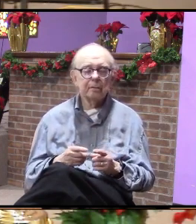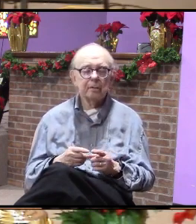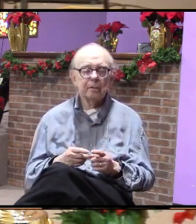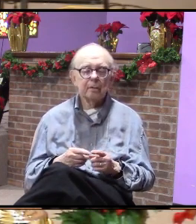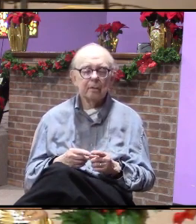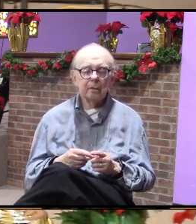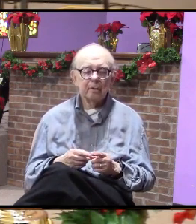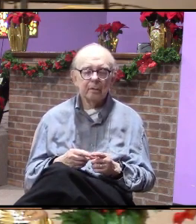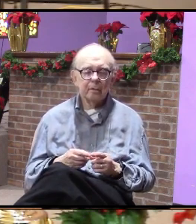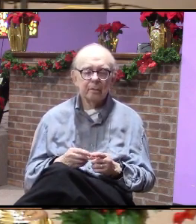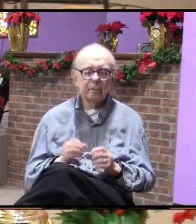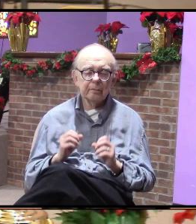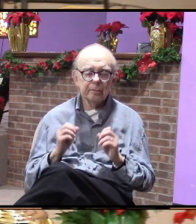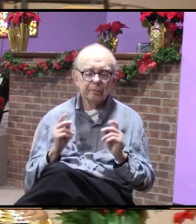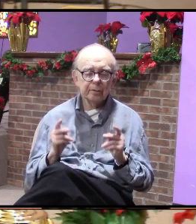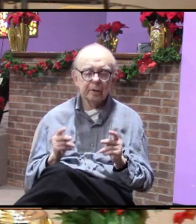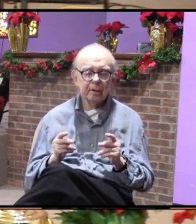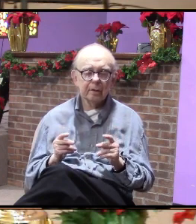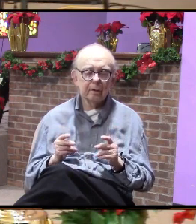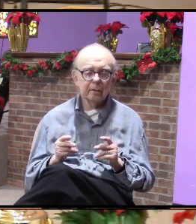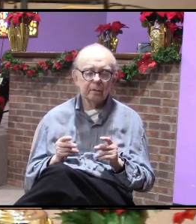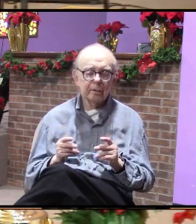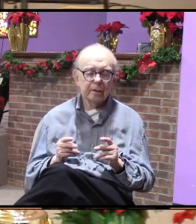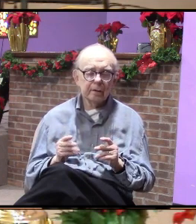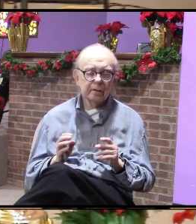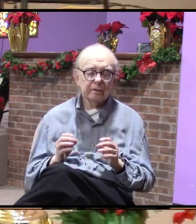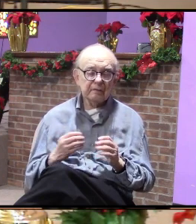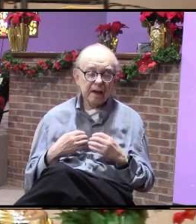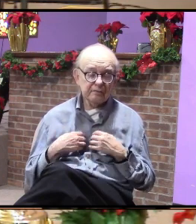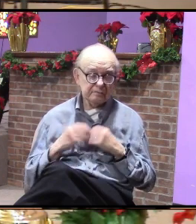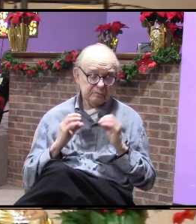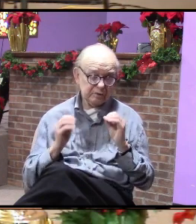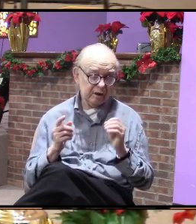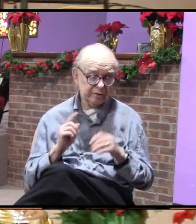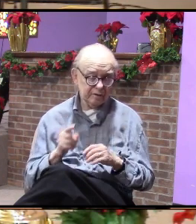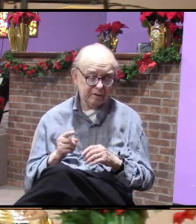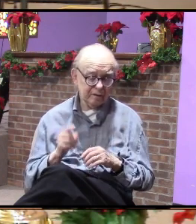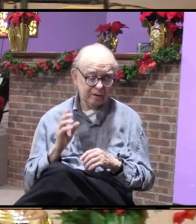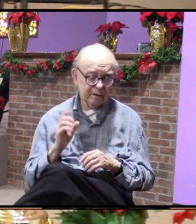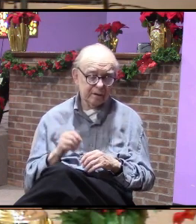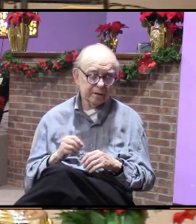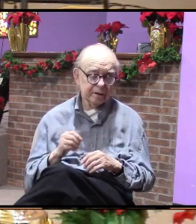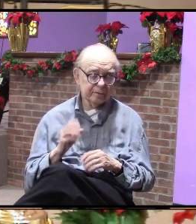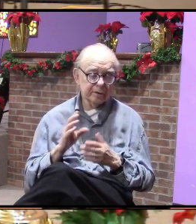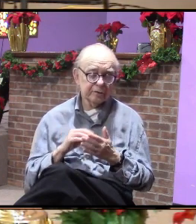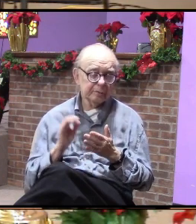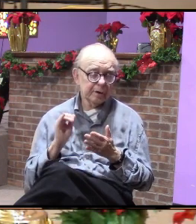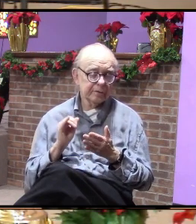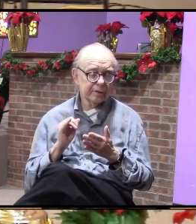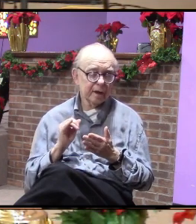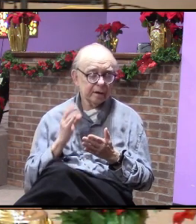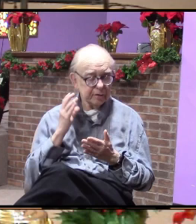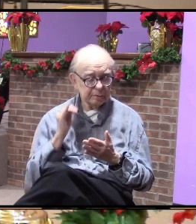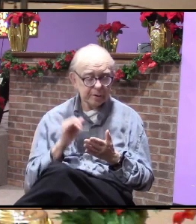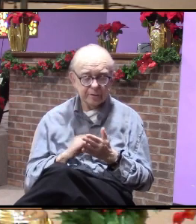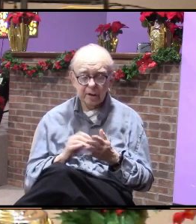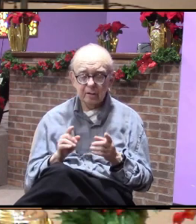You know, it's okay to be taught, but you've got to experience it.